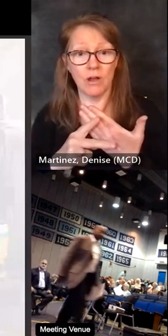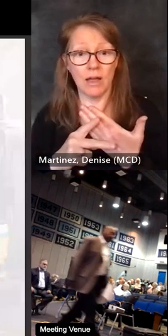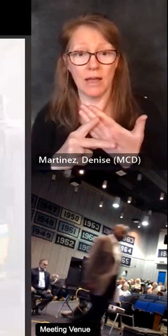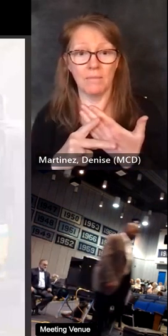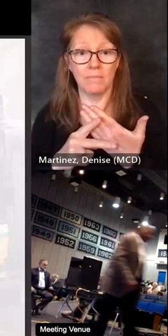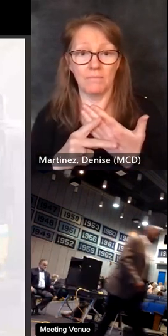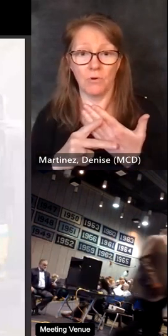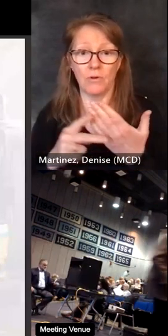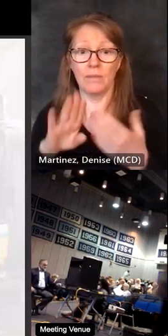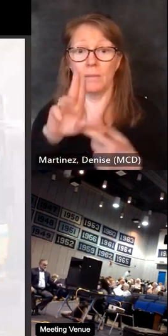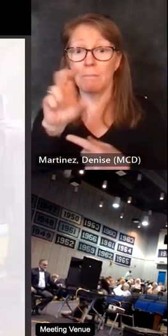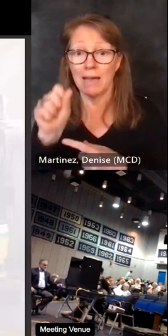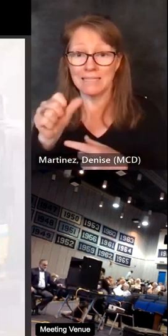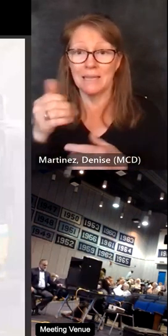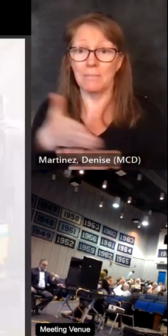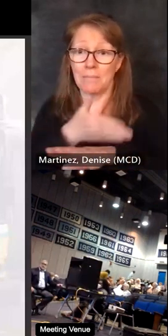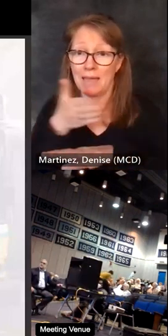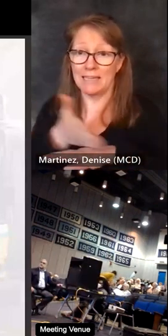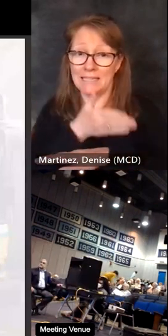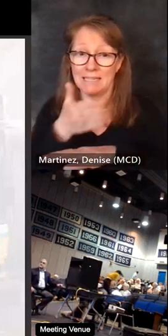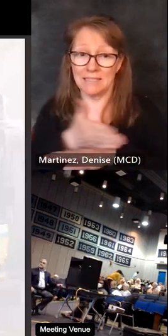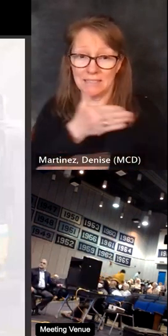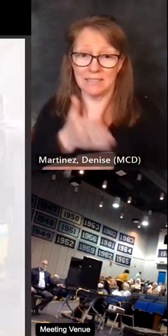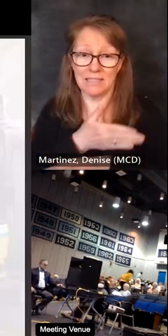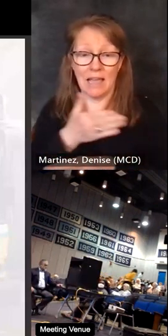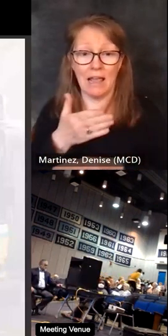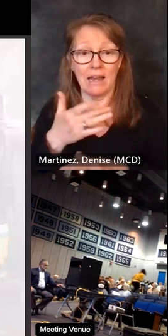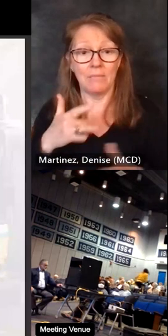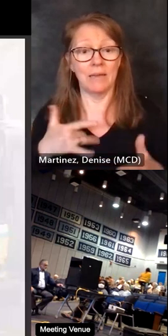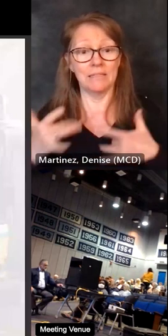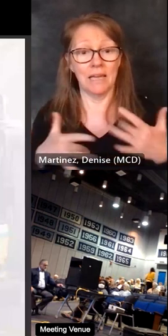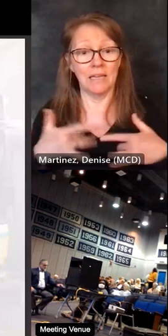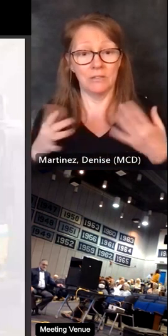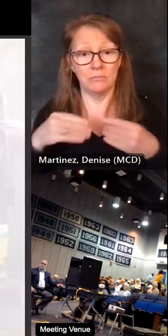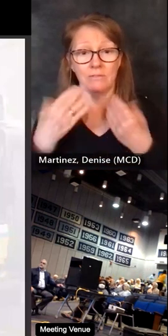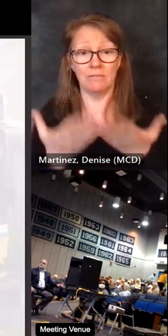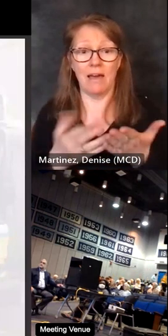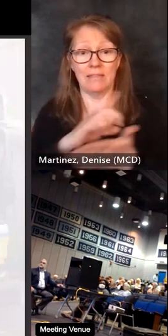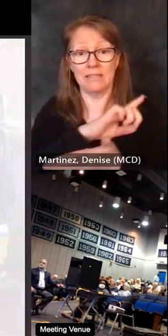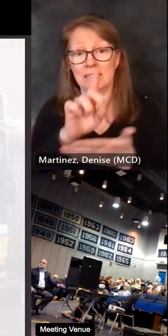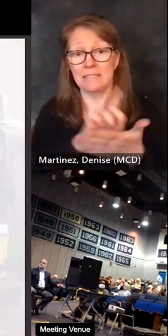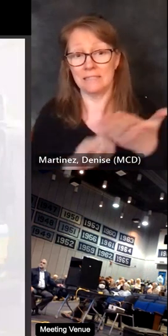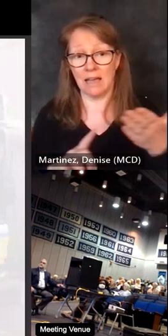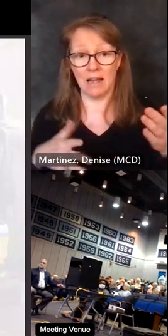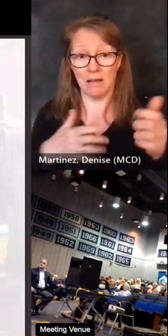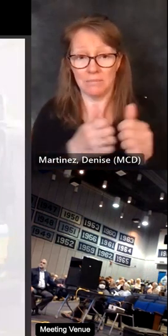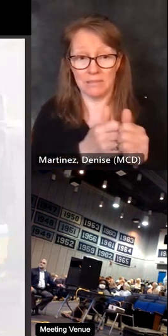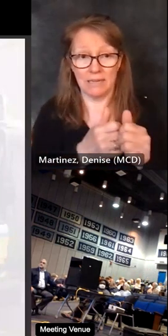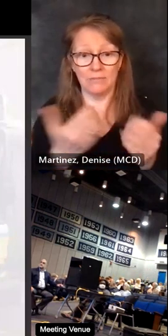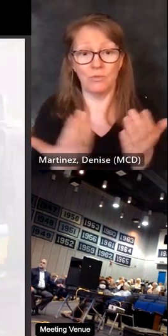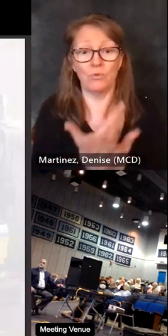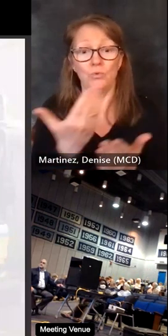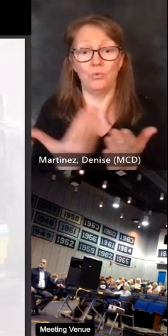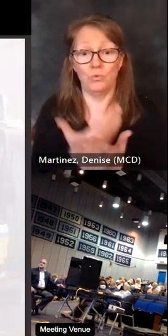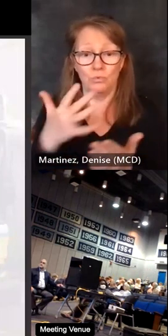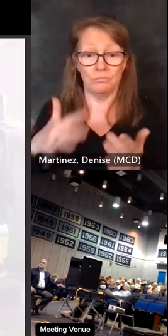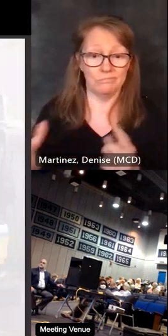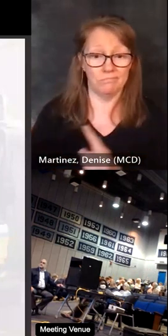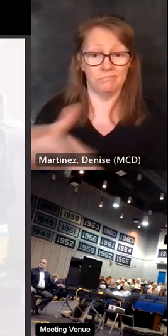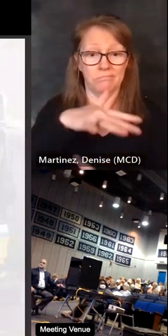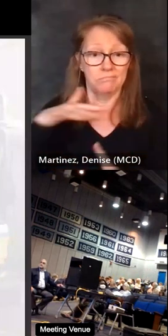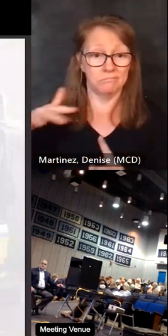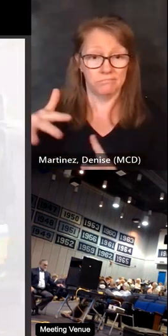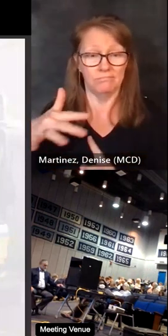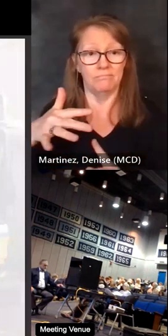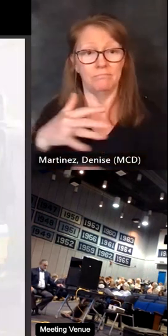a 15% design update for the new bus maintenance facility at Arborway and our bus electrification